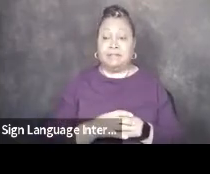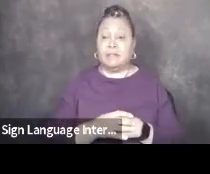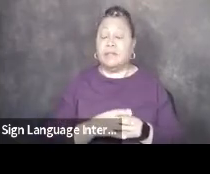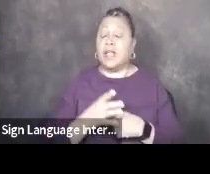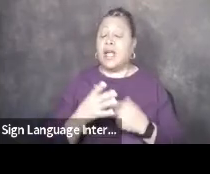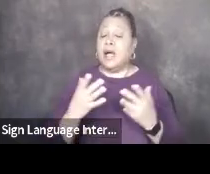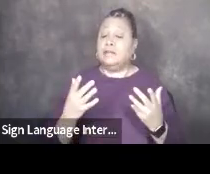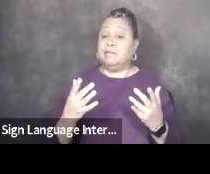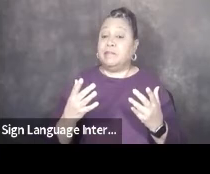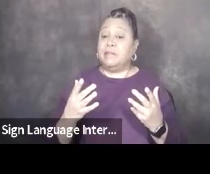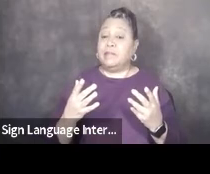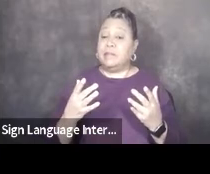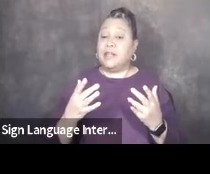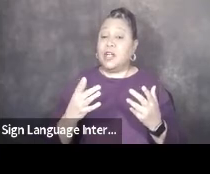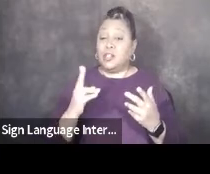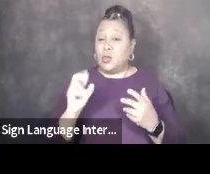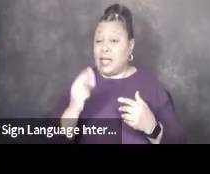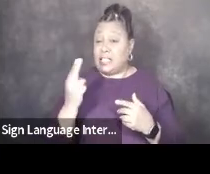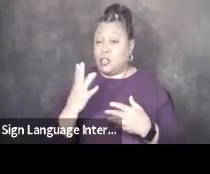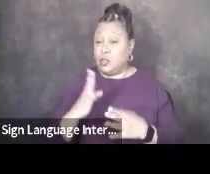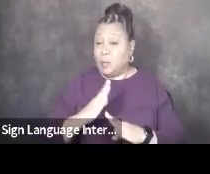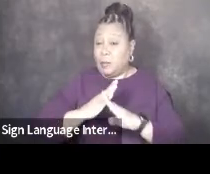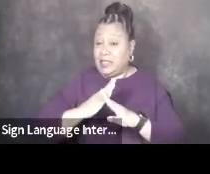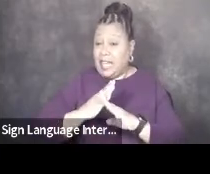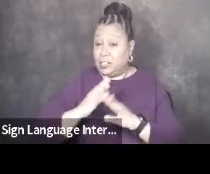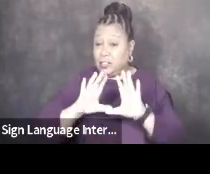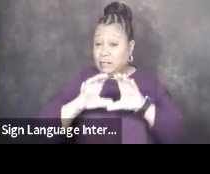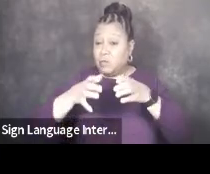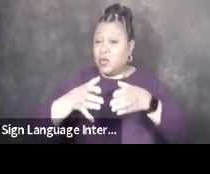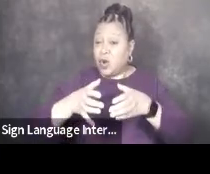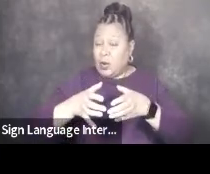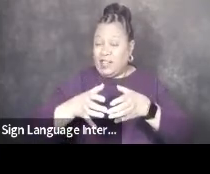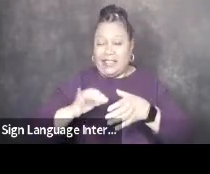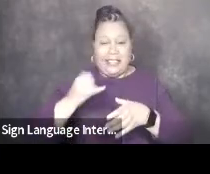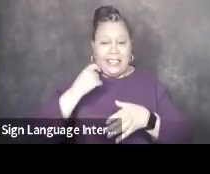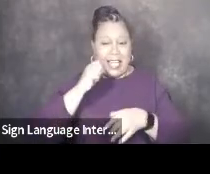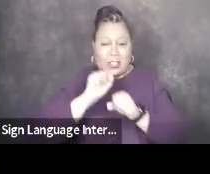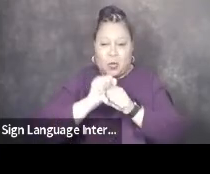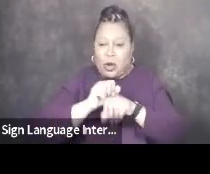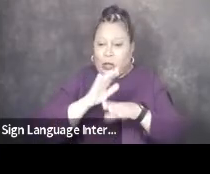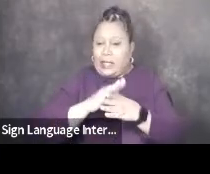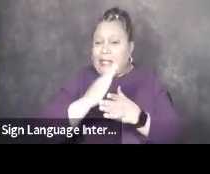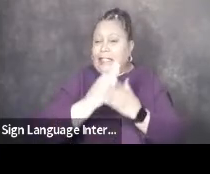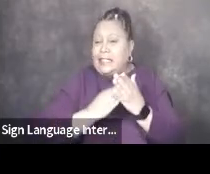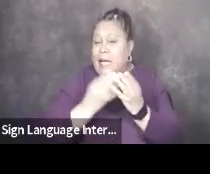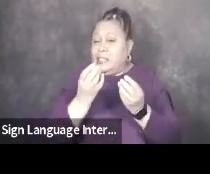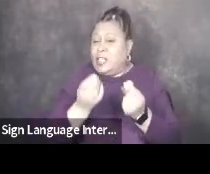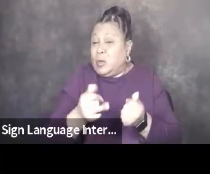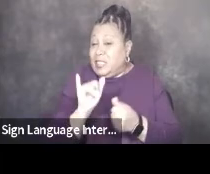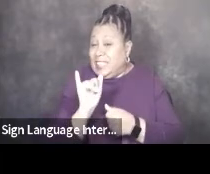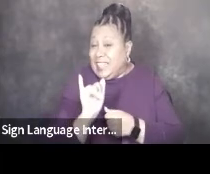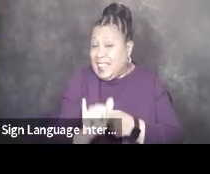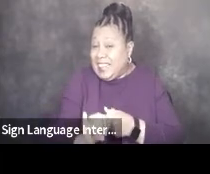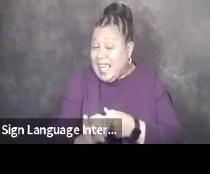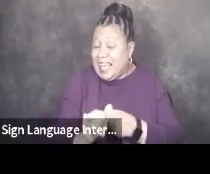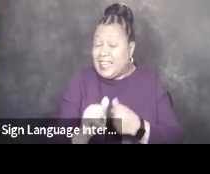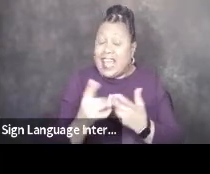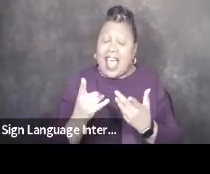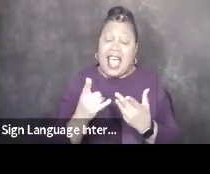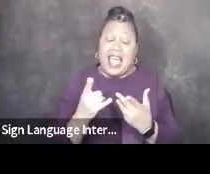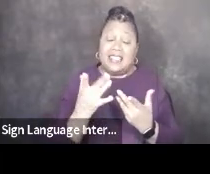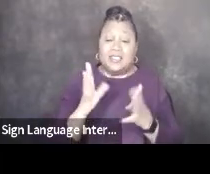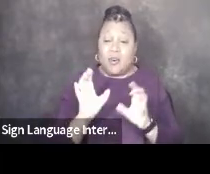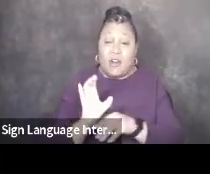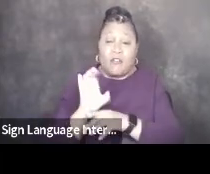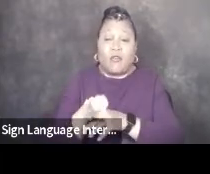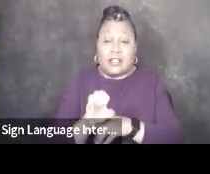The U.S. Consumer Protection Bureau is just working on some solutions to this and sort of